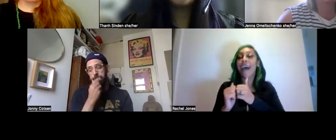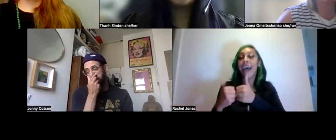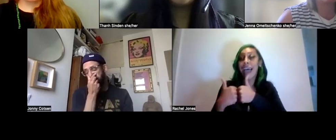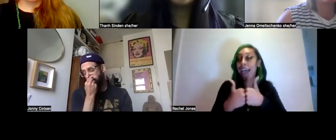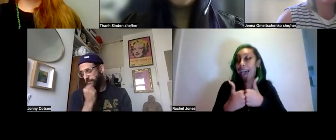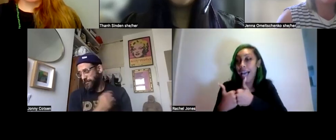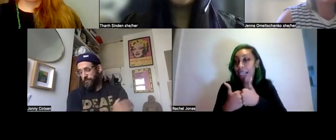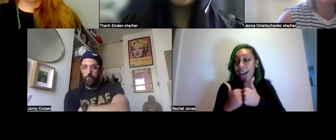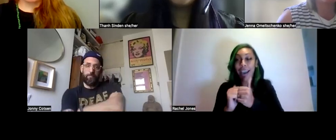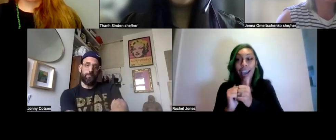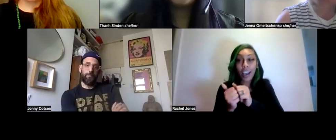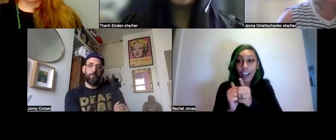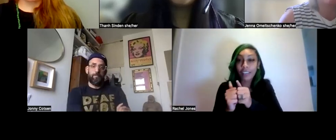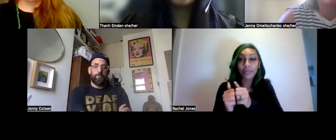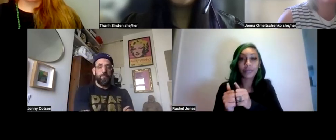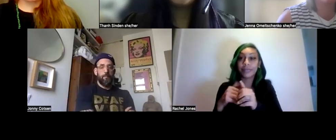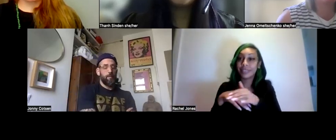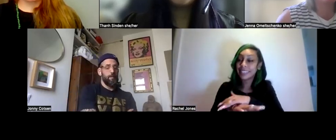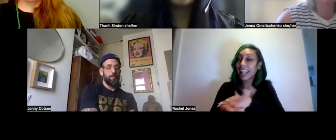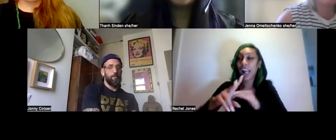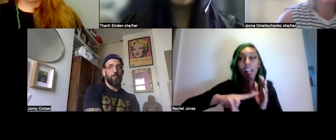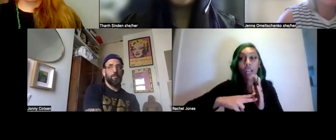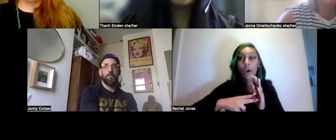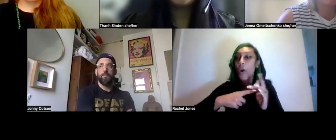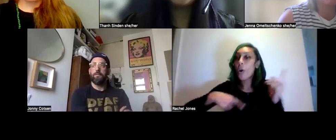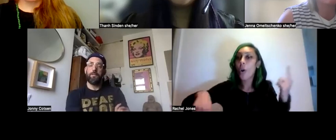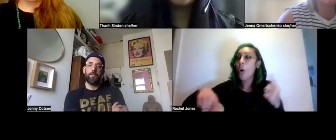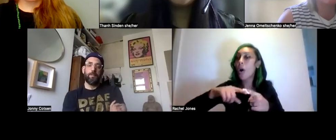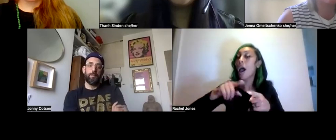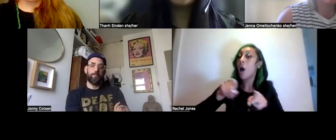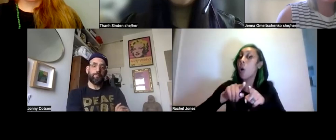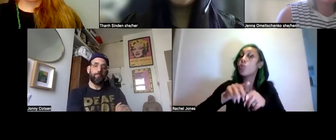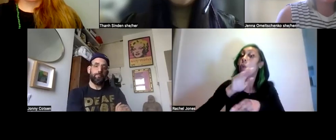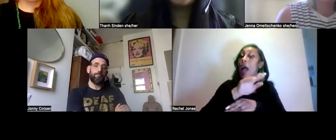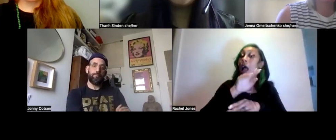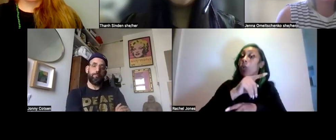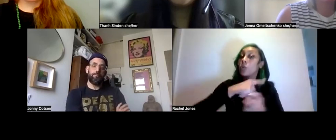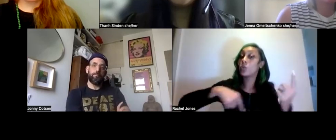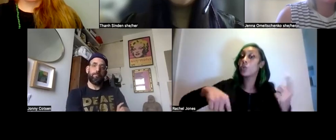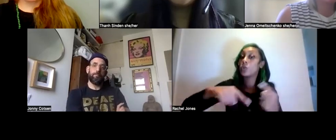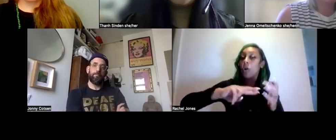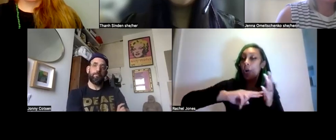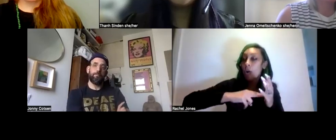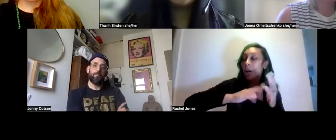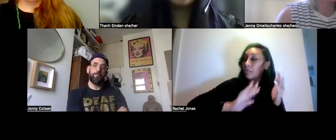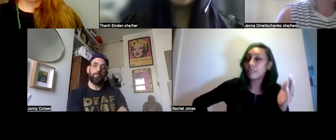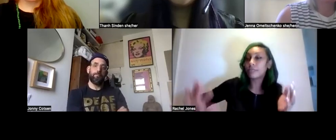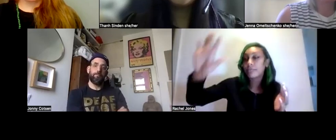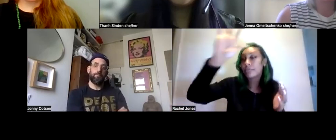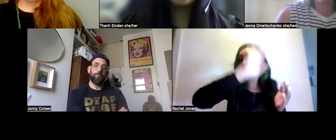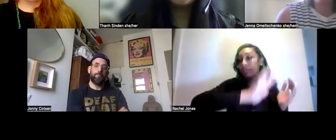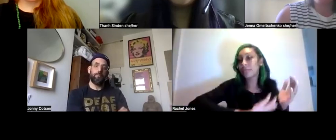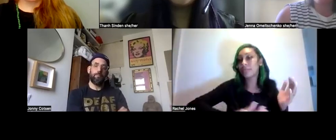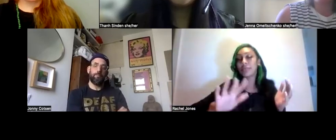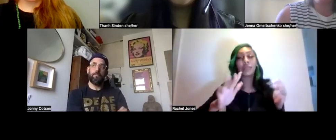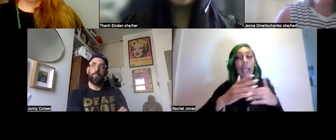like in the organization who totally buy into it, but also outside the organization, like across the country, you know,